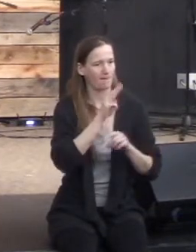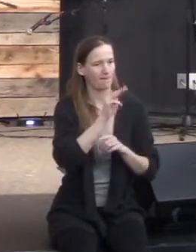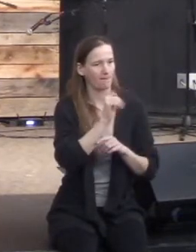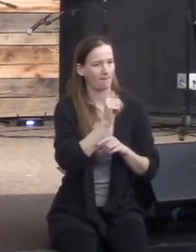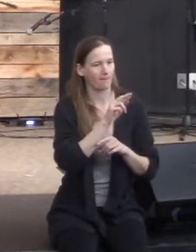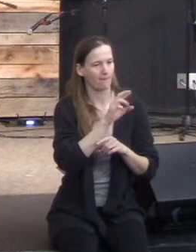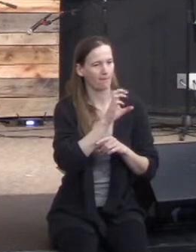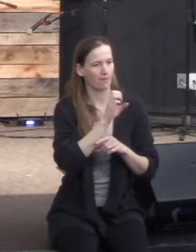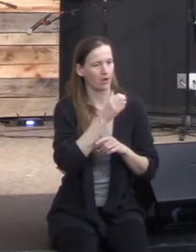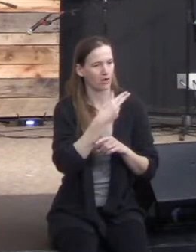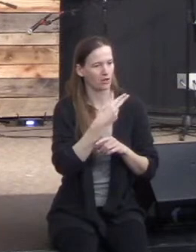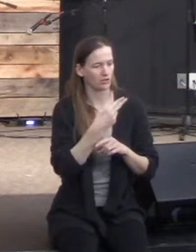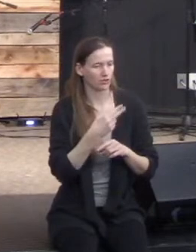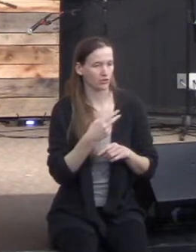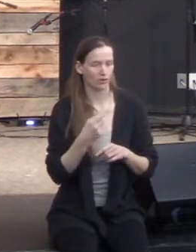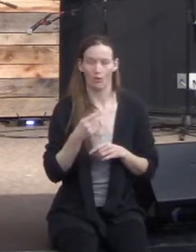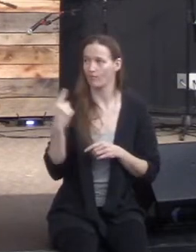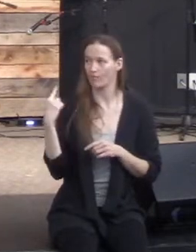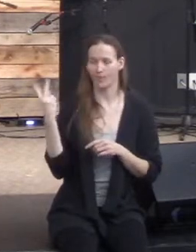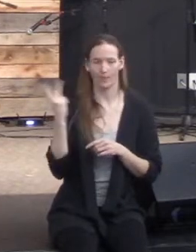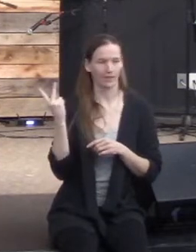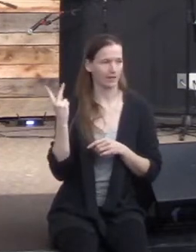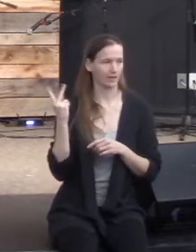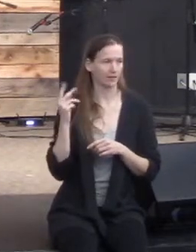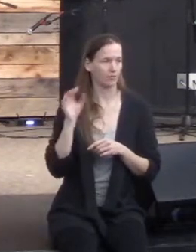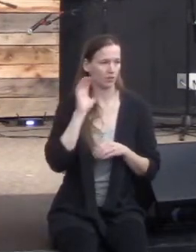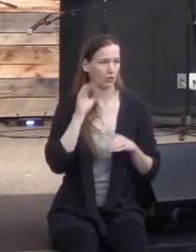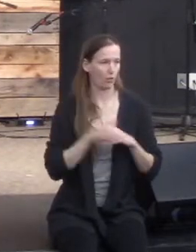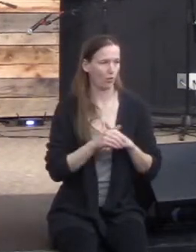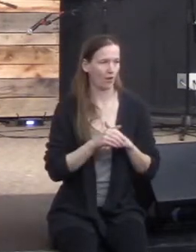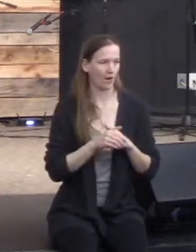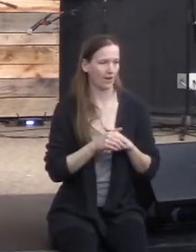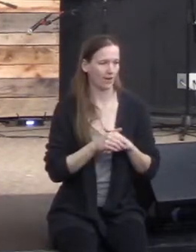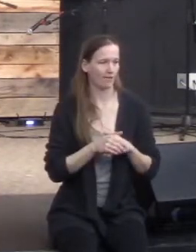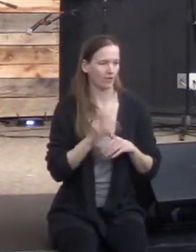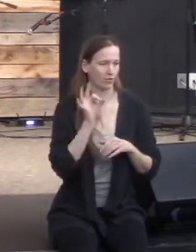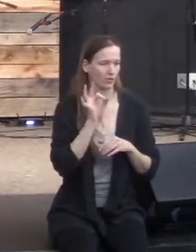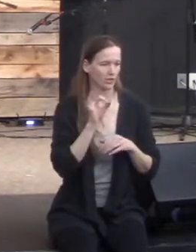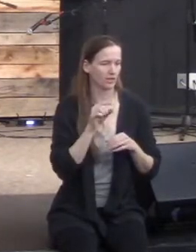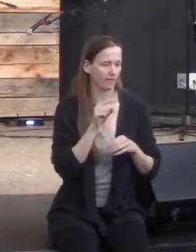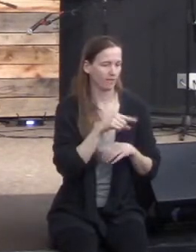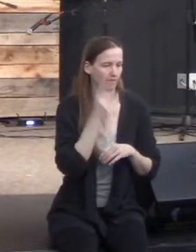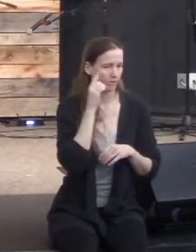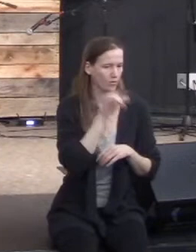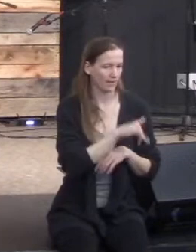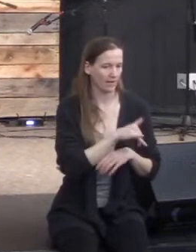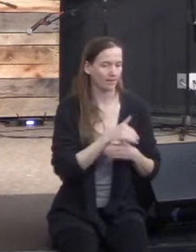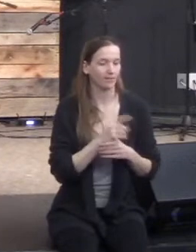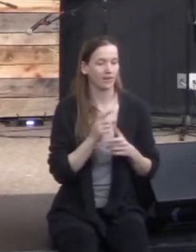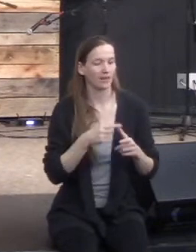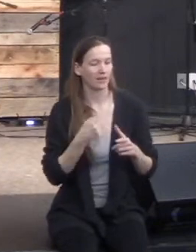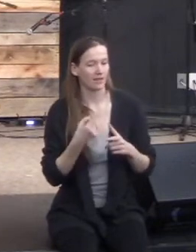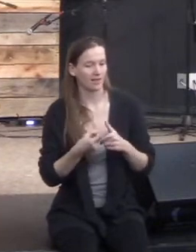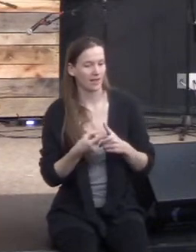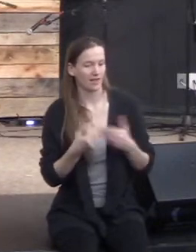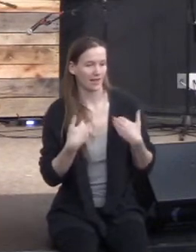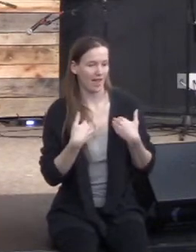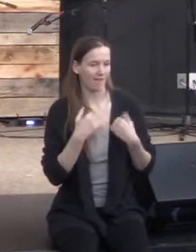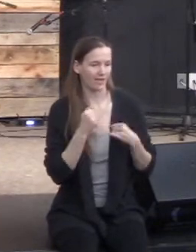that one. And then at the end of the month, there is the International Teachers Conference, of which they decided I should probably